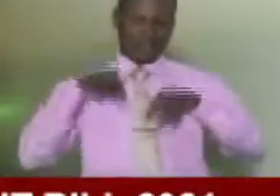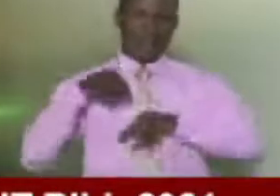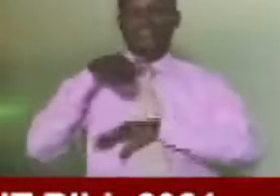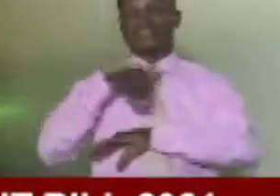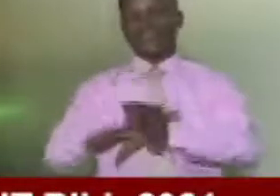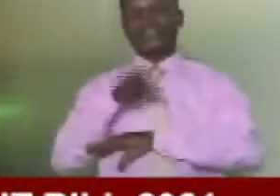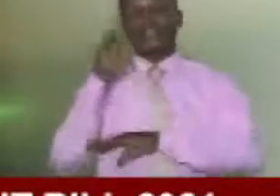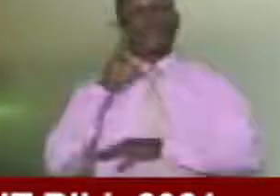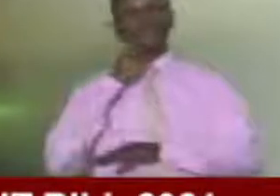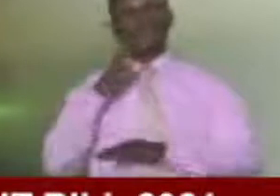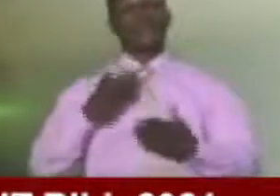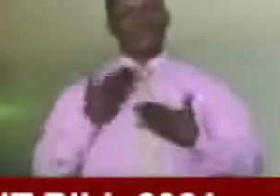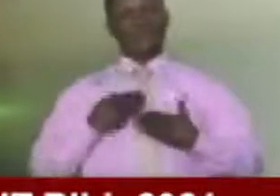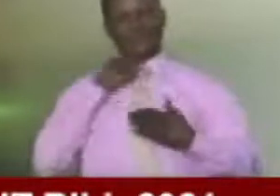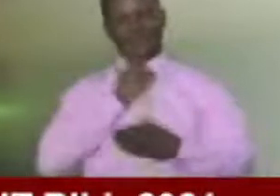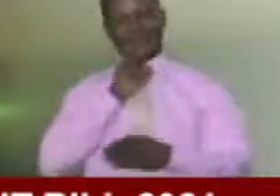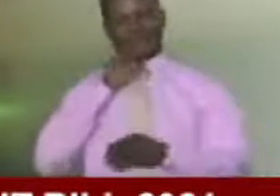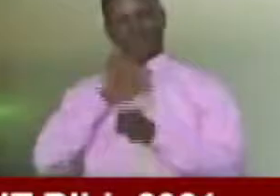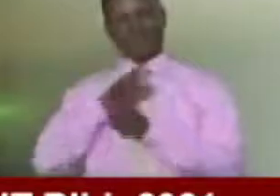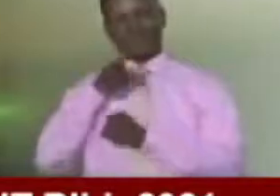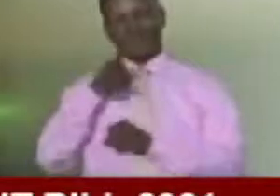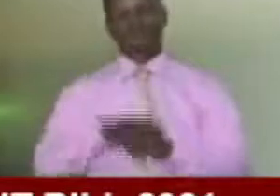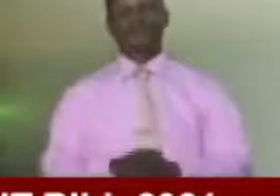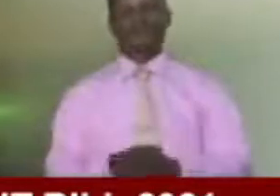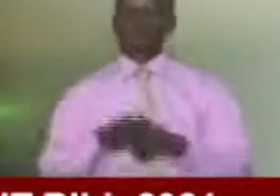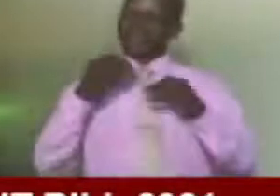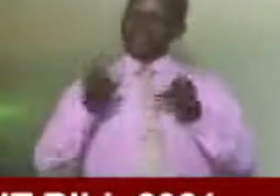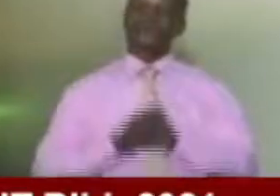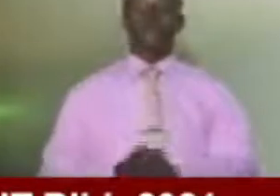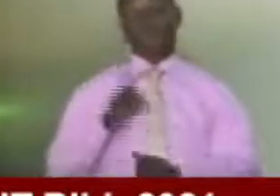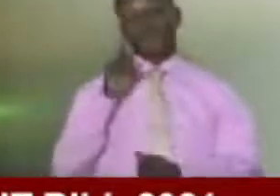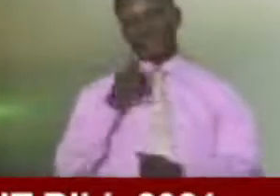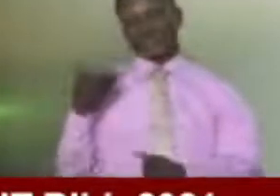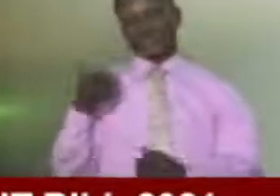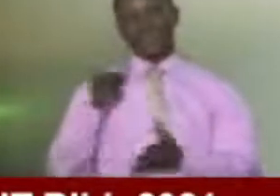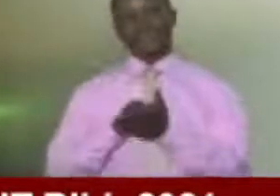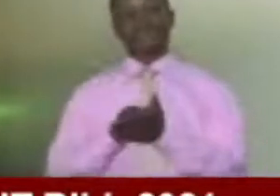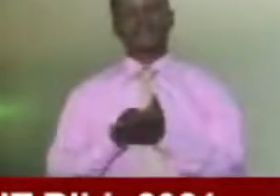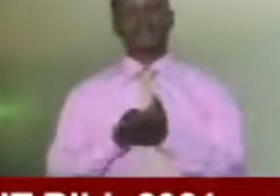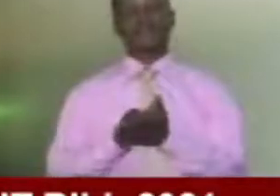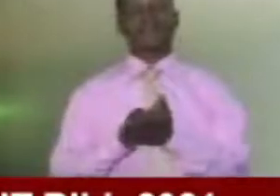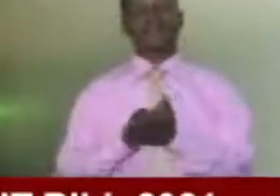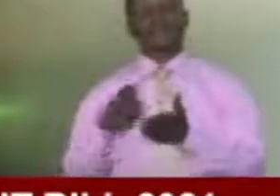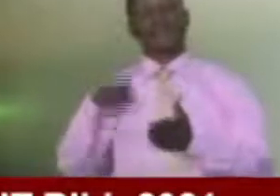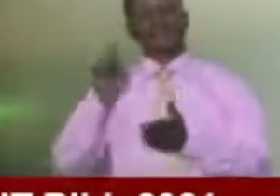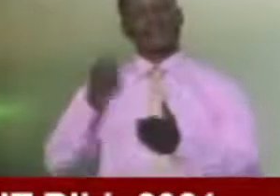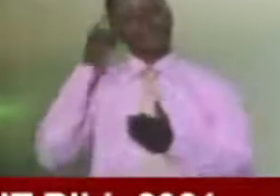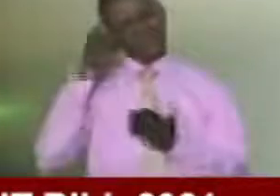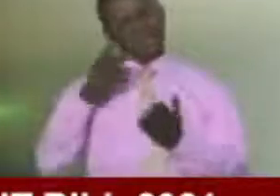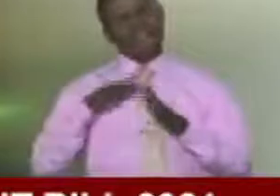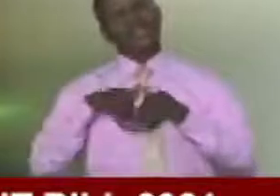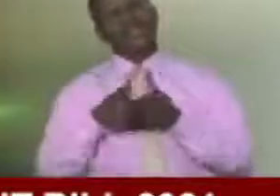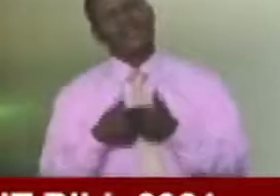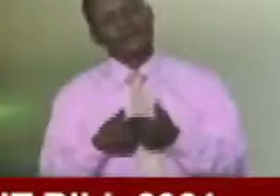you'll be happy, I promise you. We went to the street. And one thing that we are also asking, the average Nigerian, a lot of people